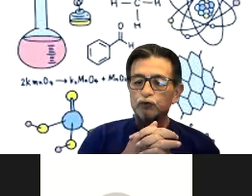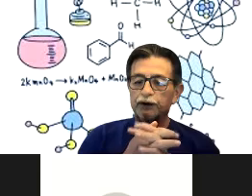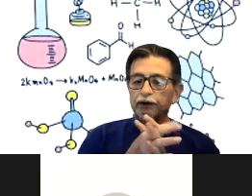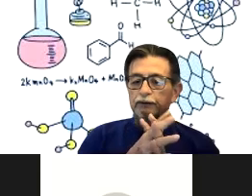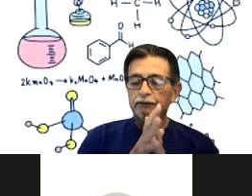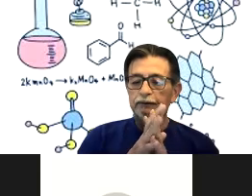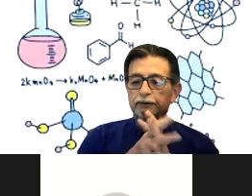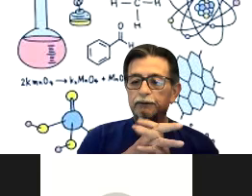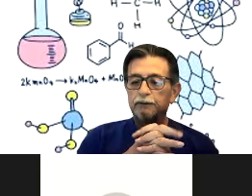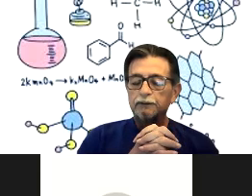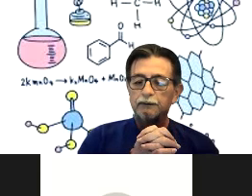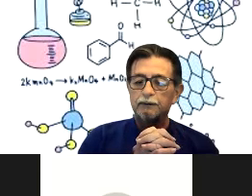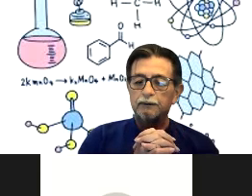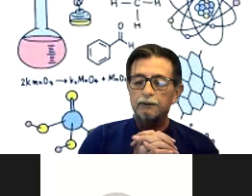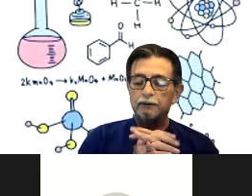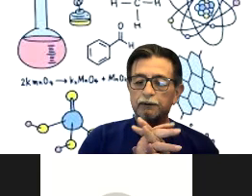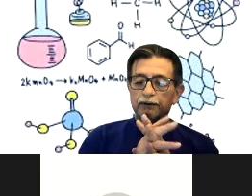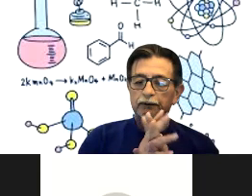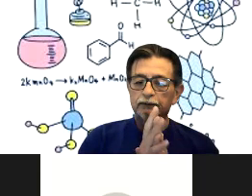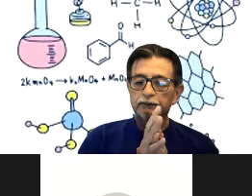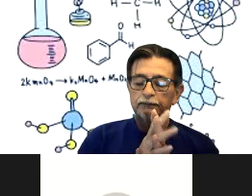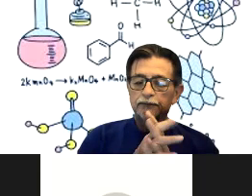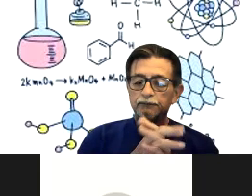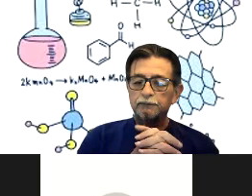What else do I need?